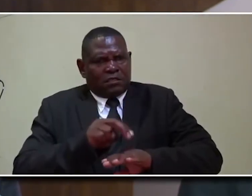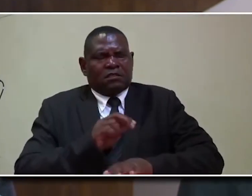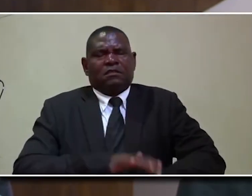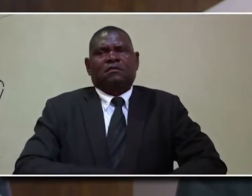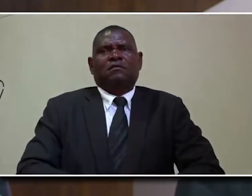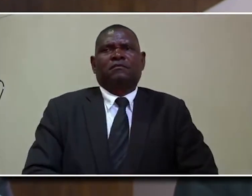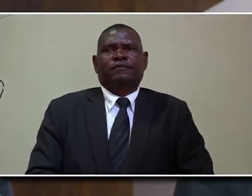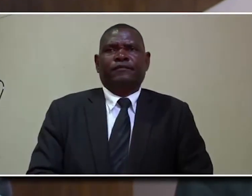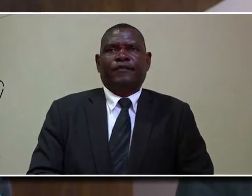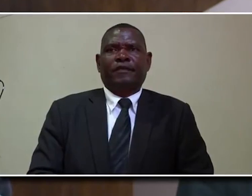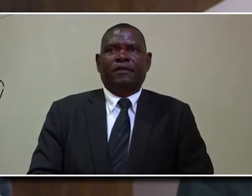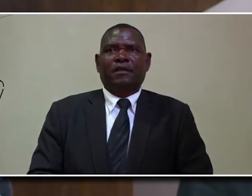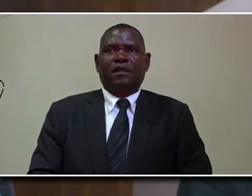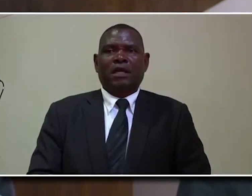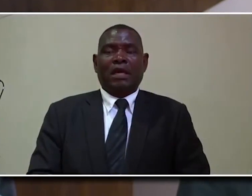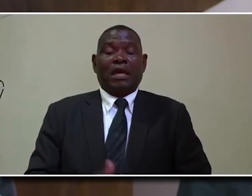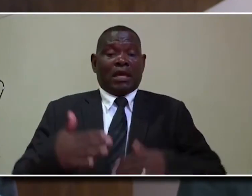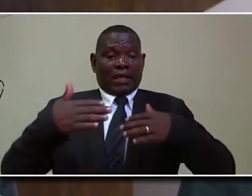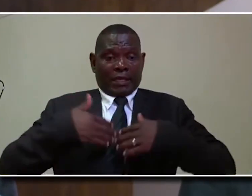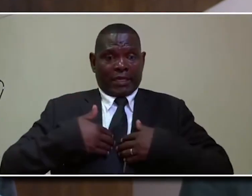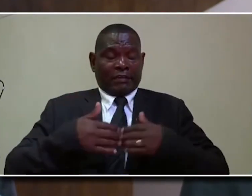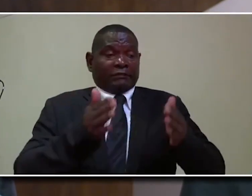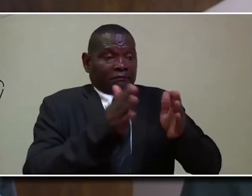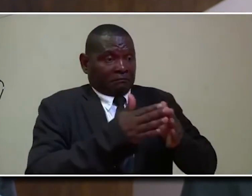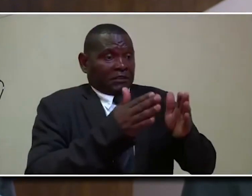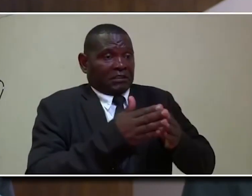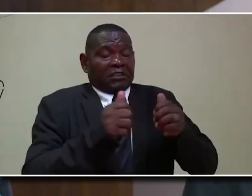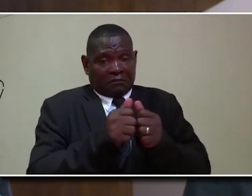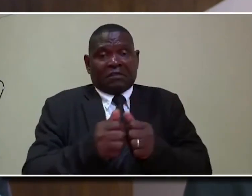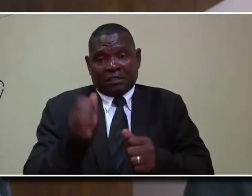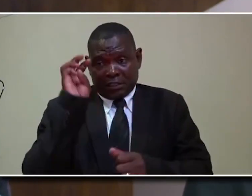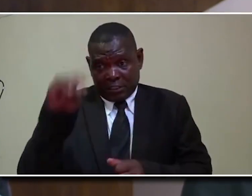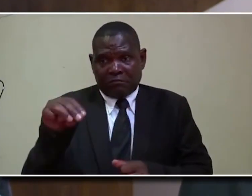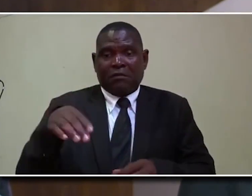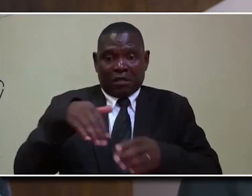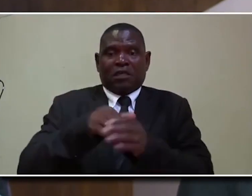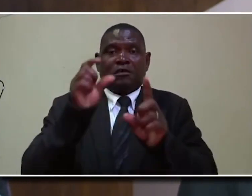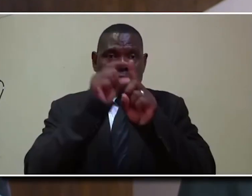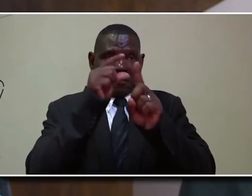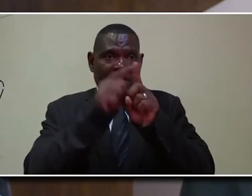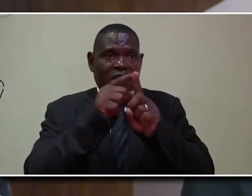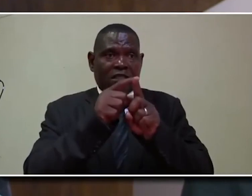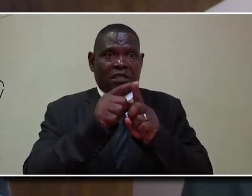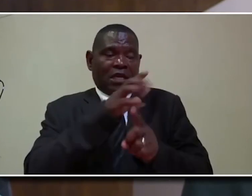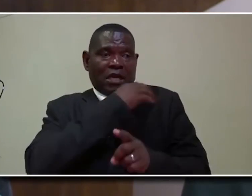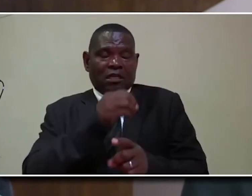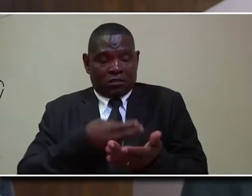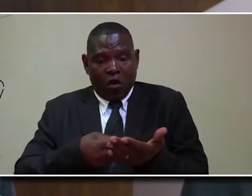nearness. To have an encounter with him in word and in sacrament.